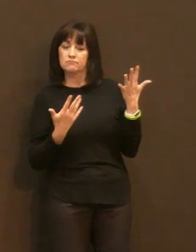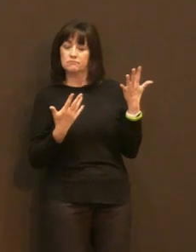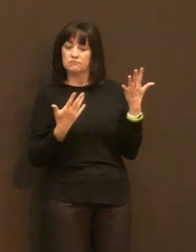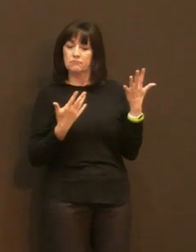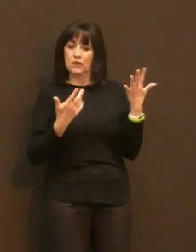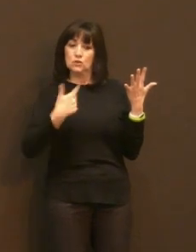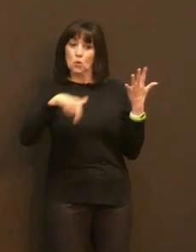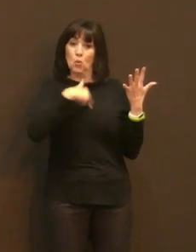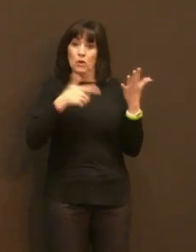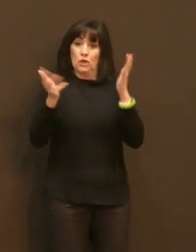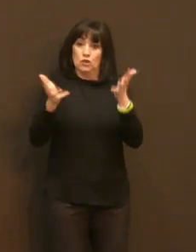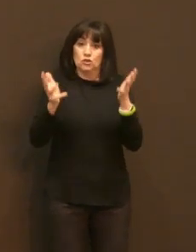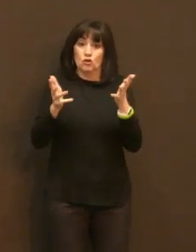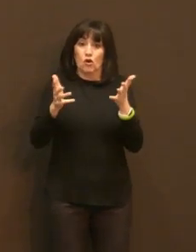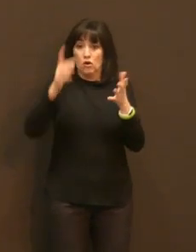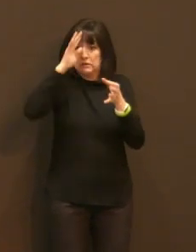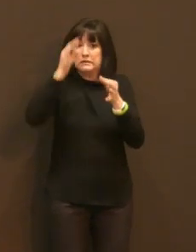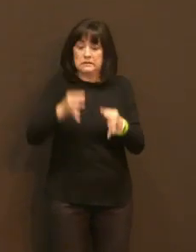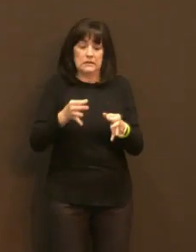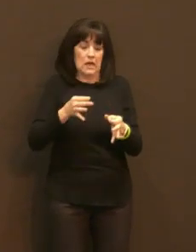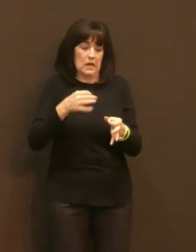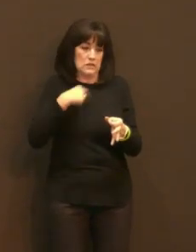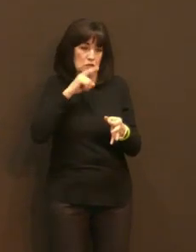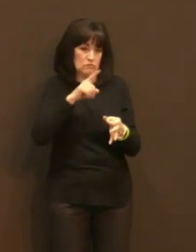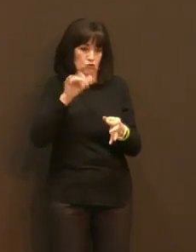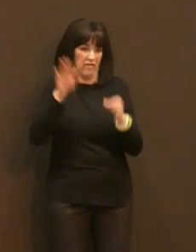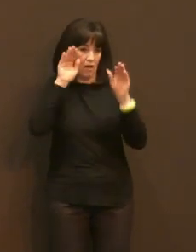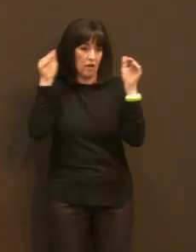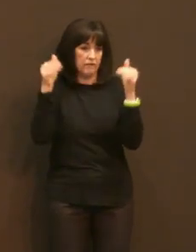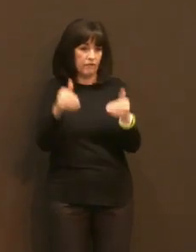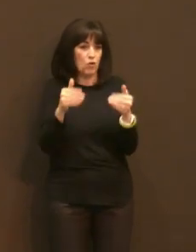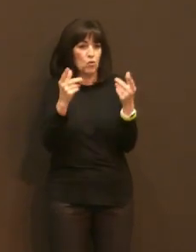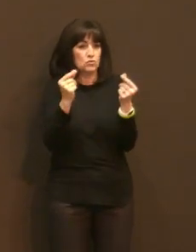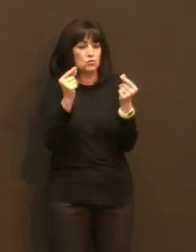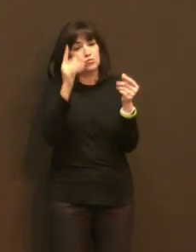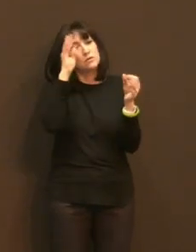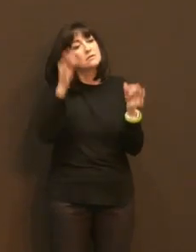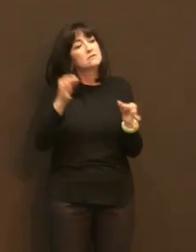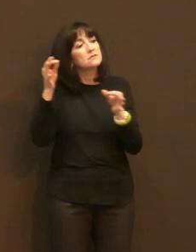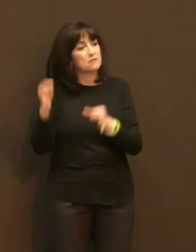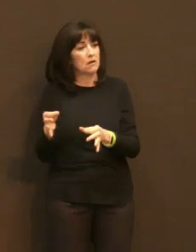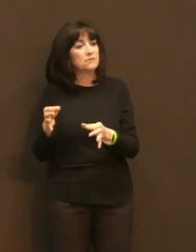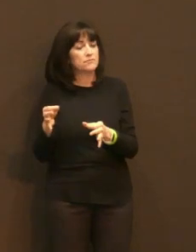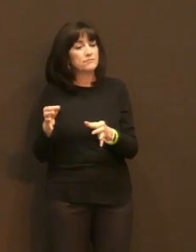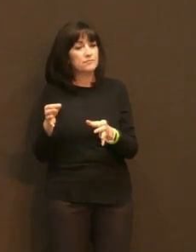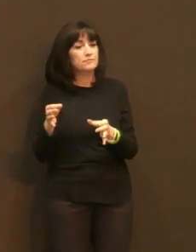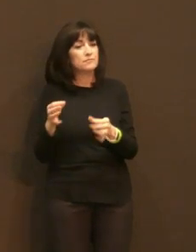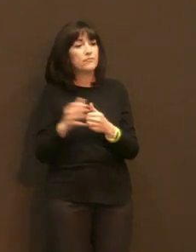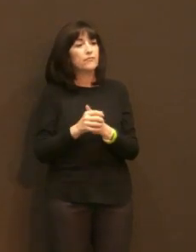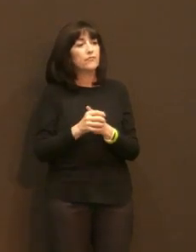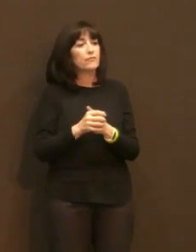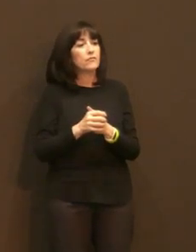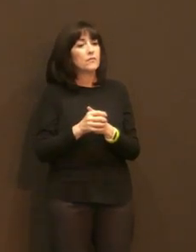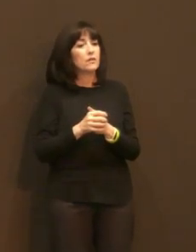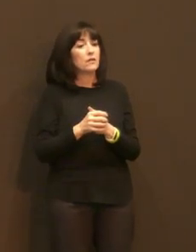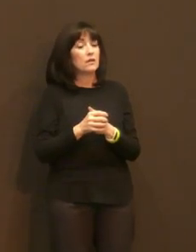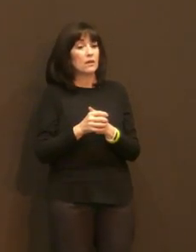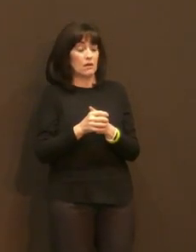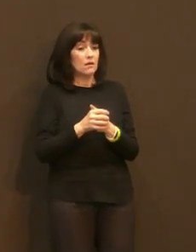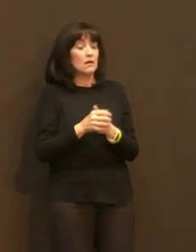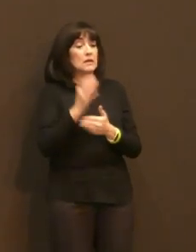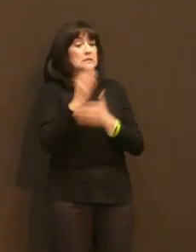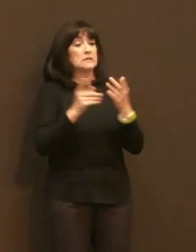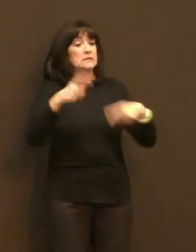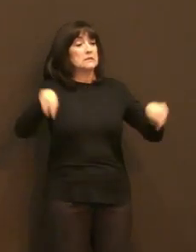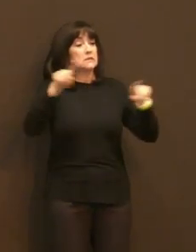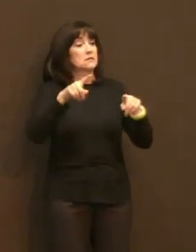of the rationale of those who like me to say the schools are going to be closed for the rest of the year